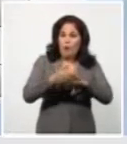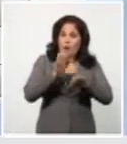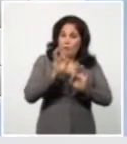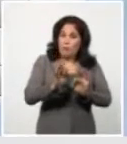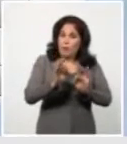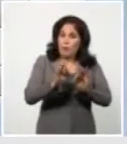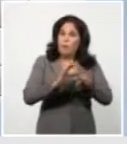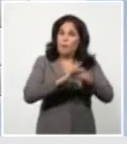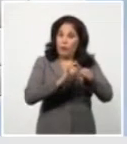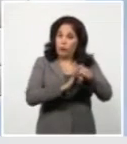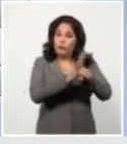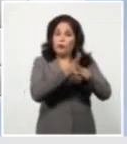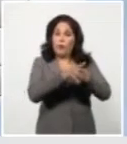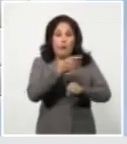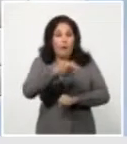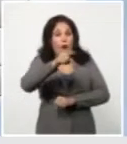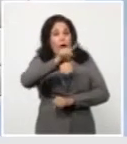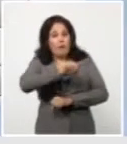6,835,723,